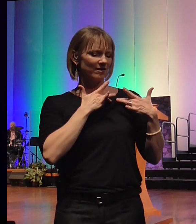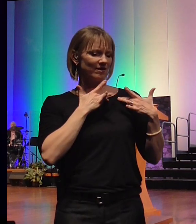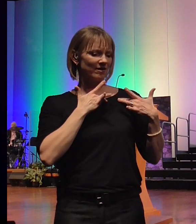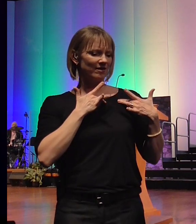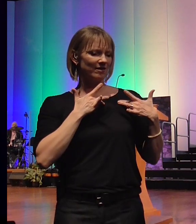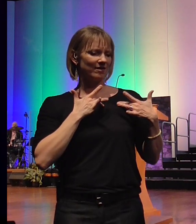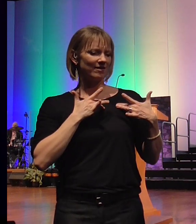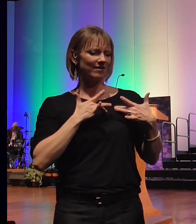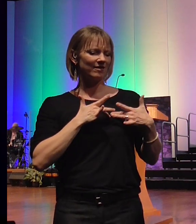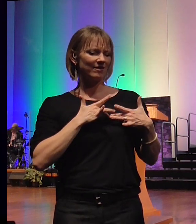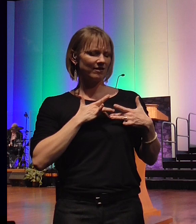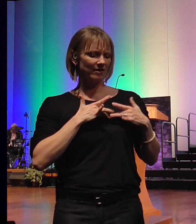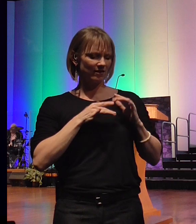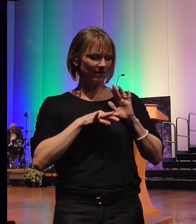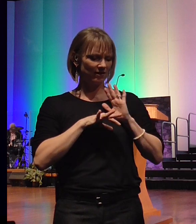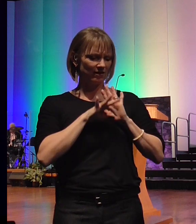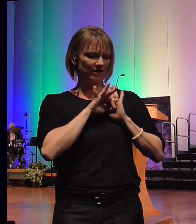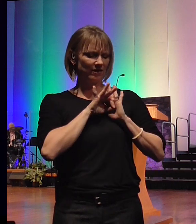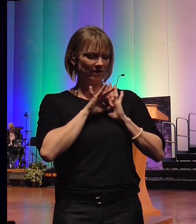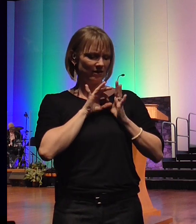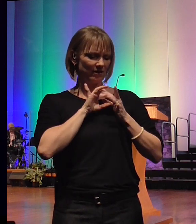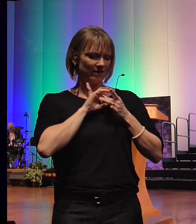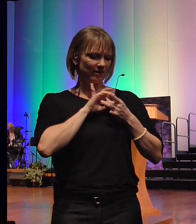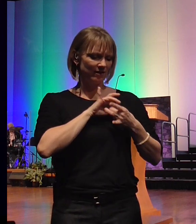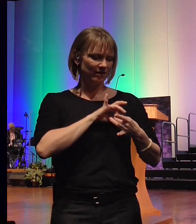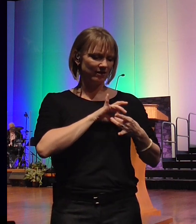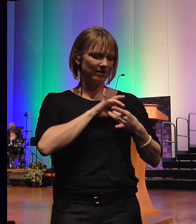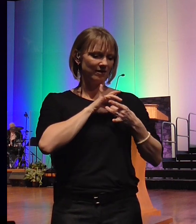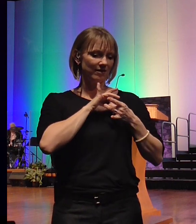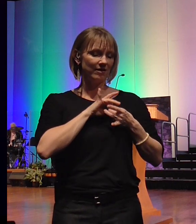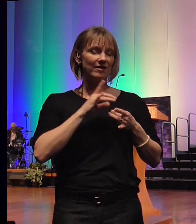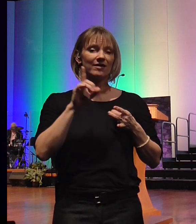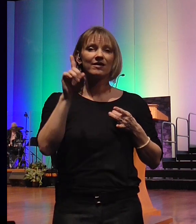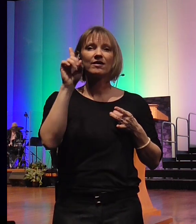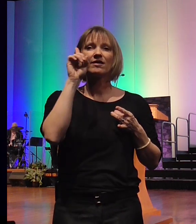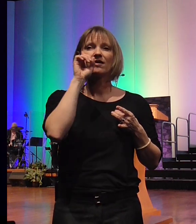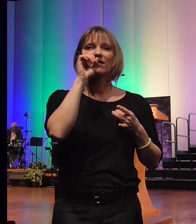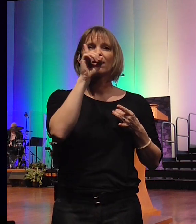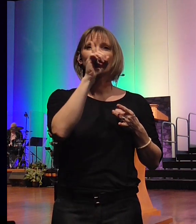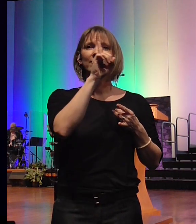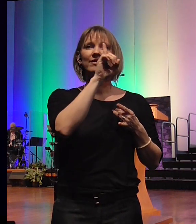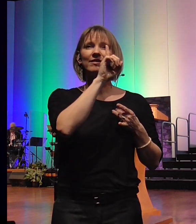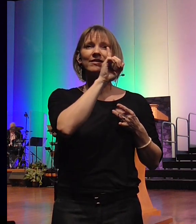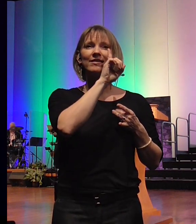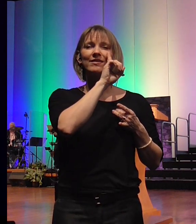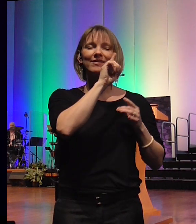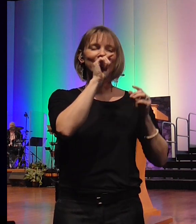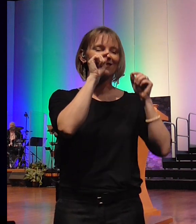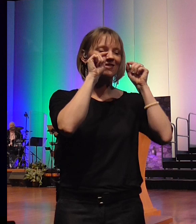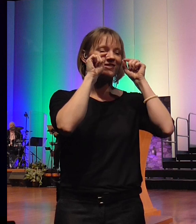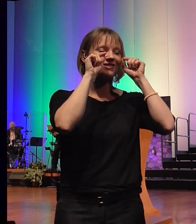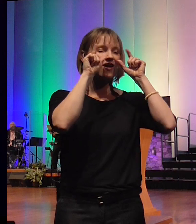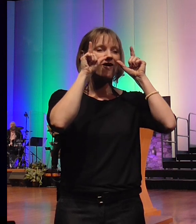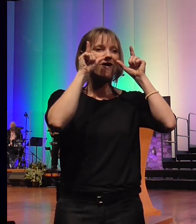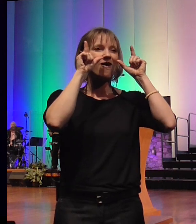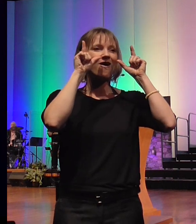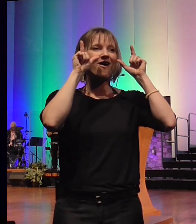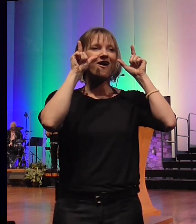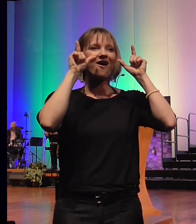Find your heart. Open up